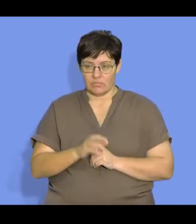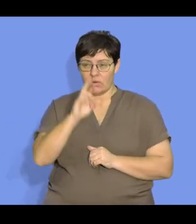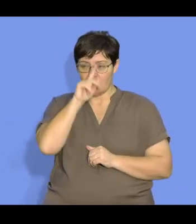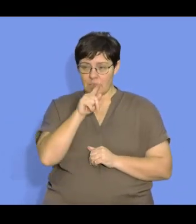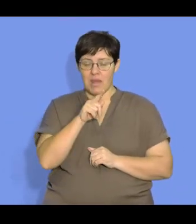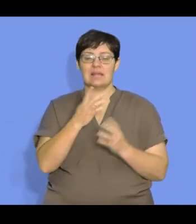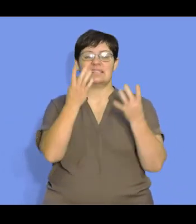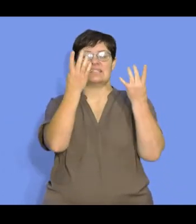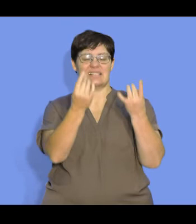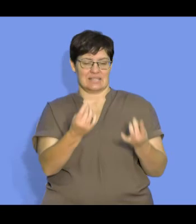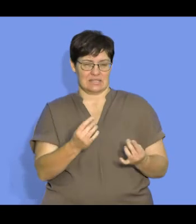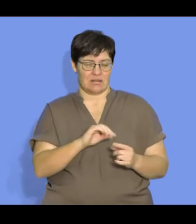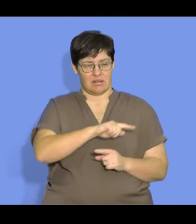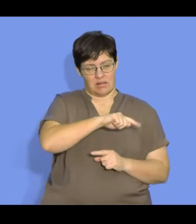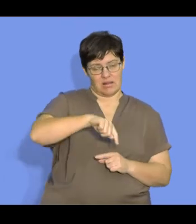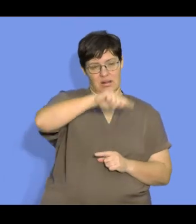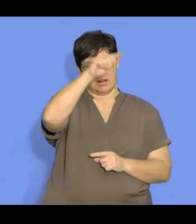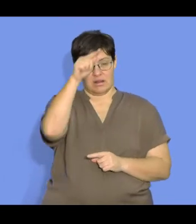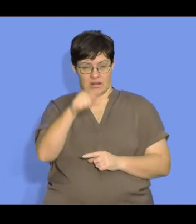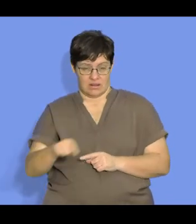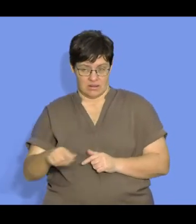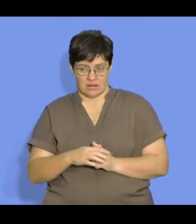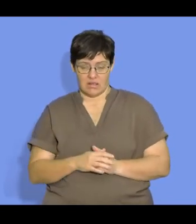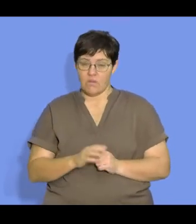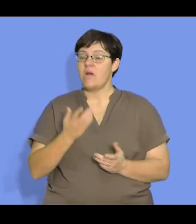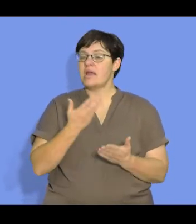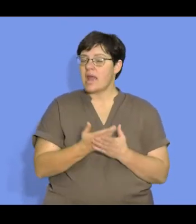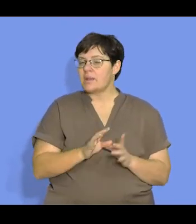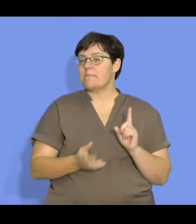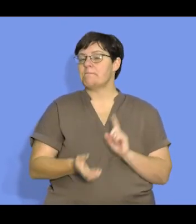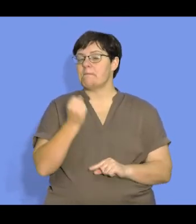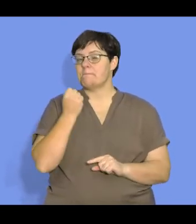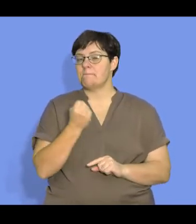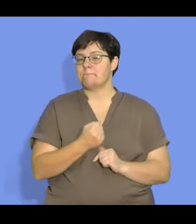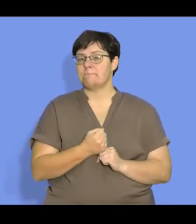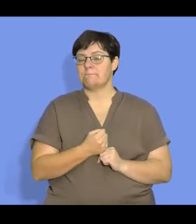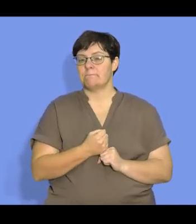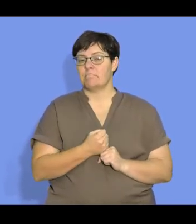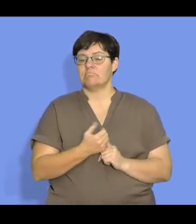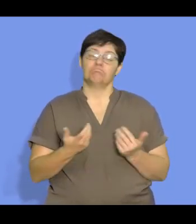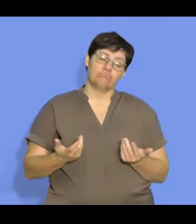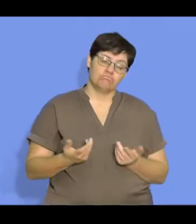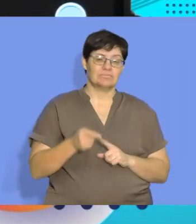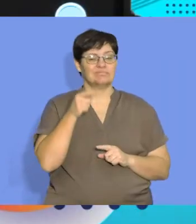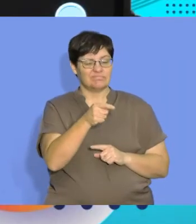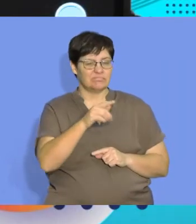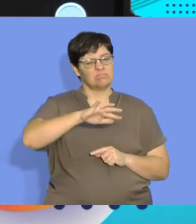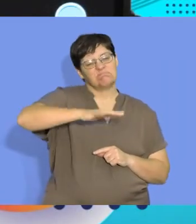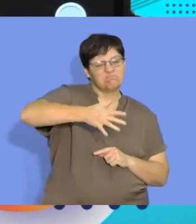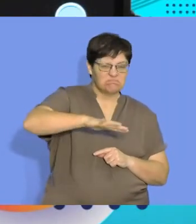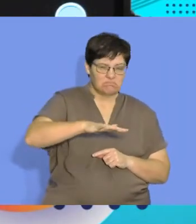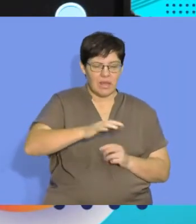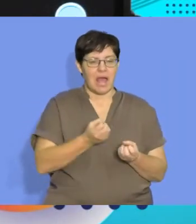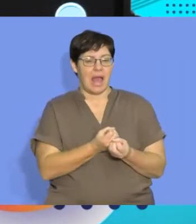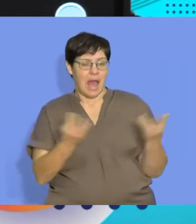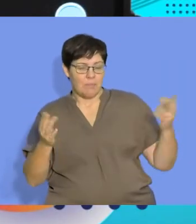this is a statistical curve, and we can then actually go and determine that we can say this is more or less how